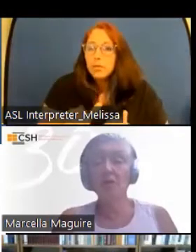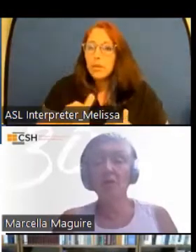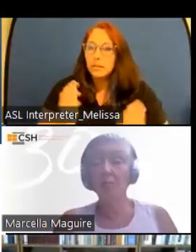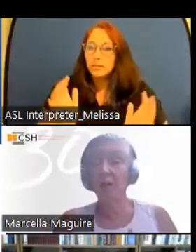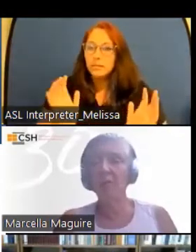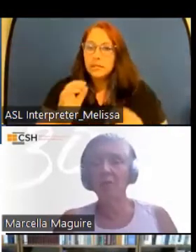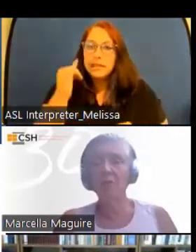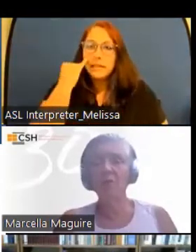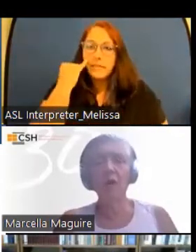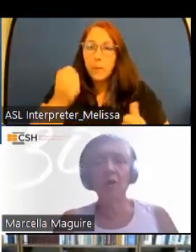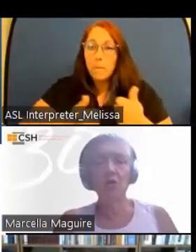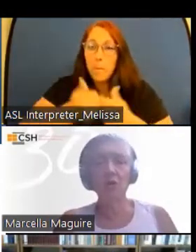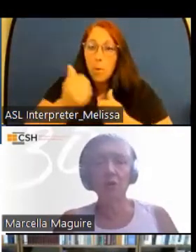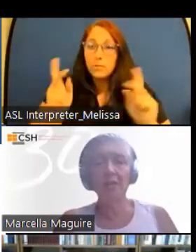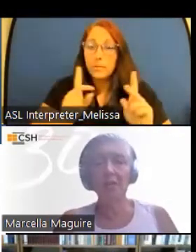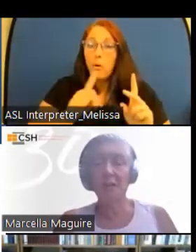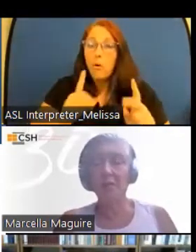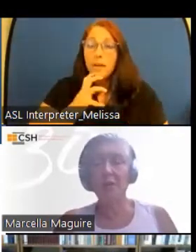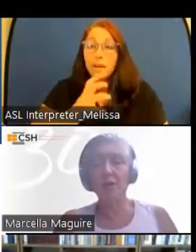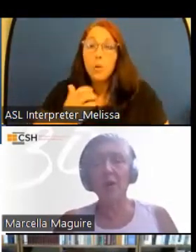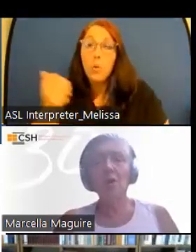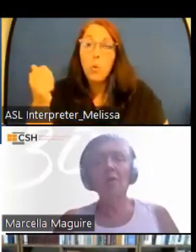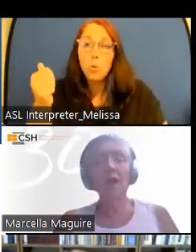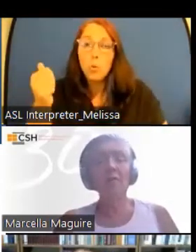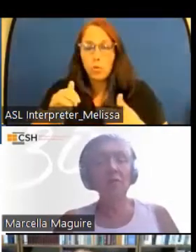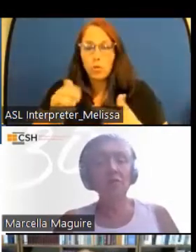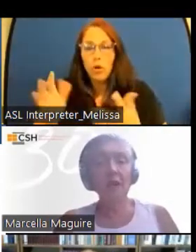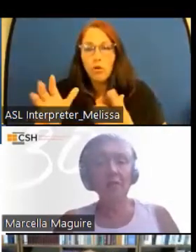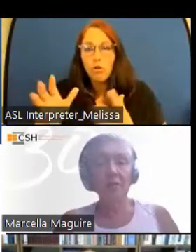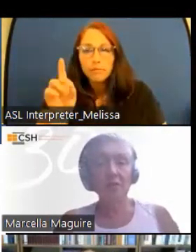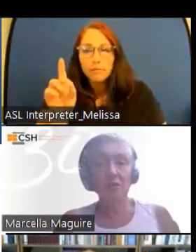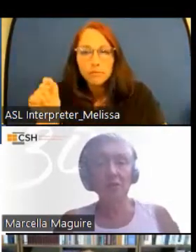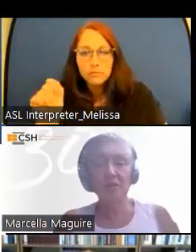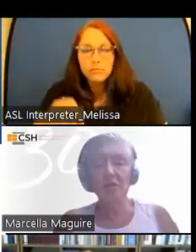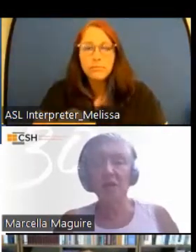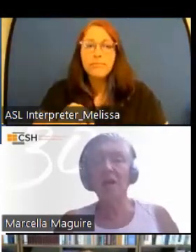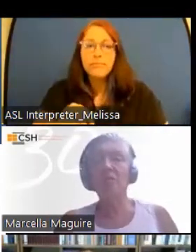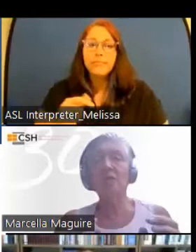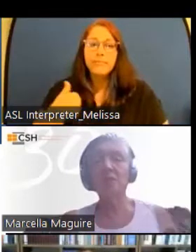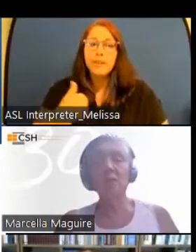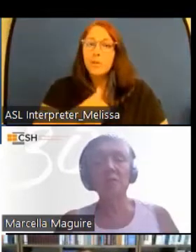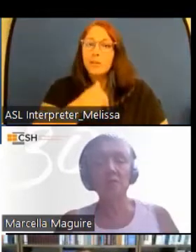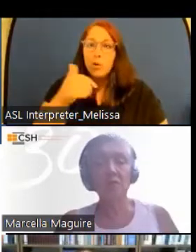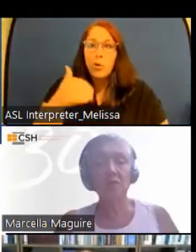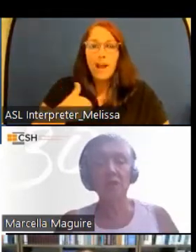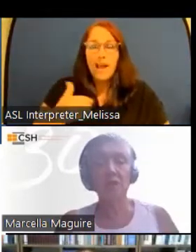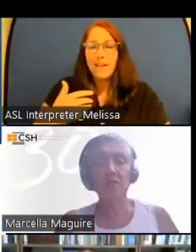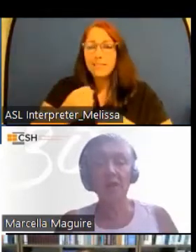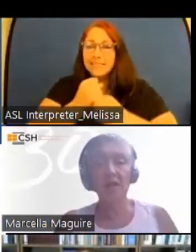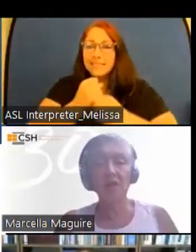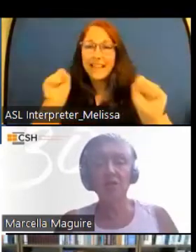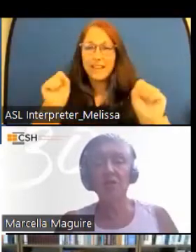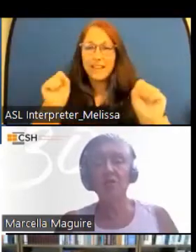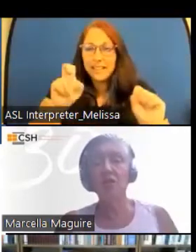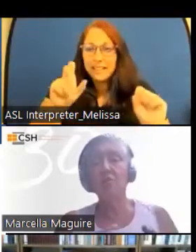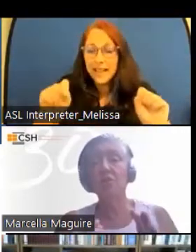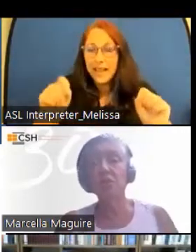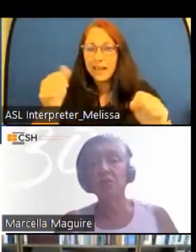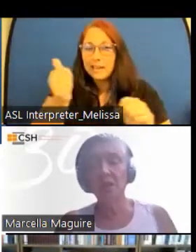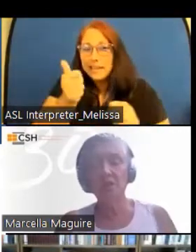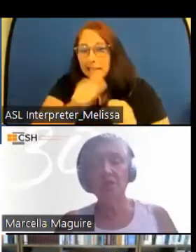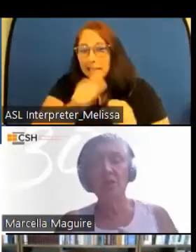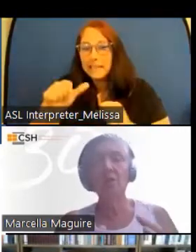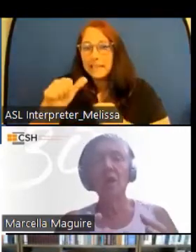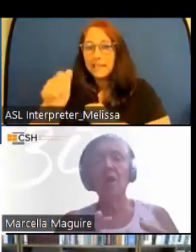are aging, many people who are aging or disabled. We have a lack of a social safety net. We see people with domestic violence histories,